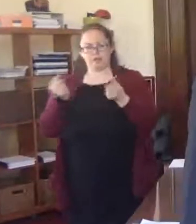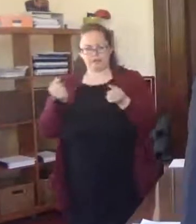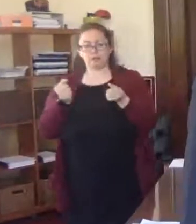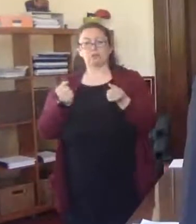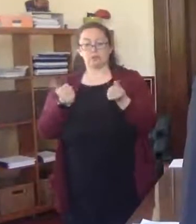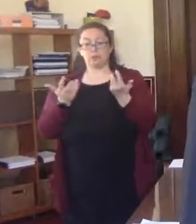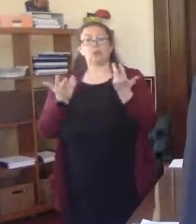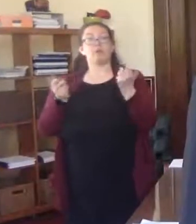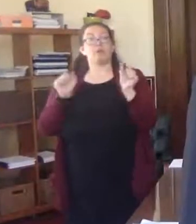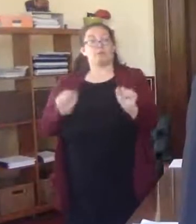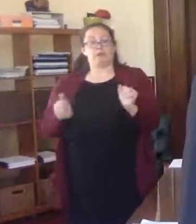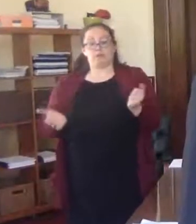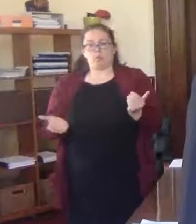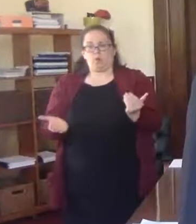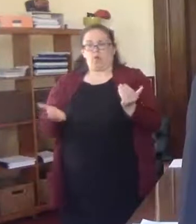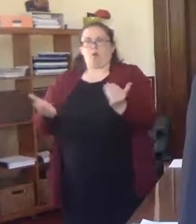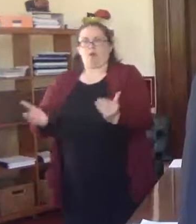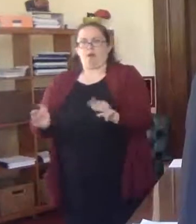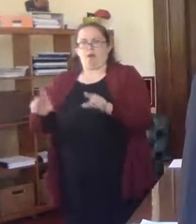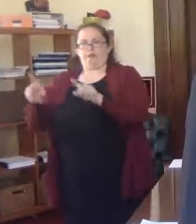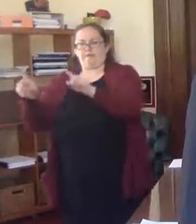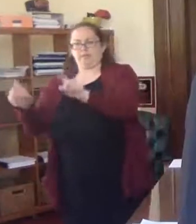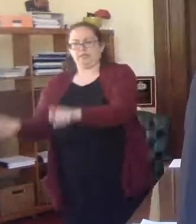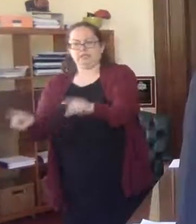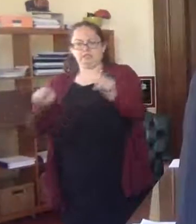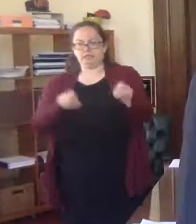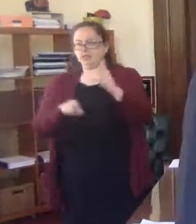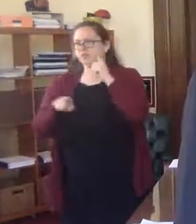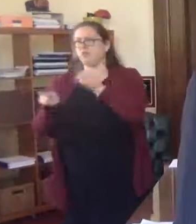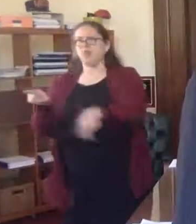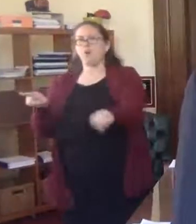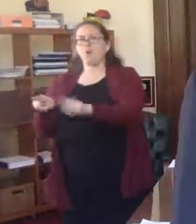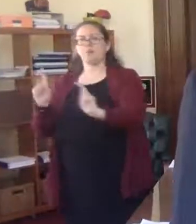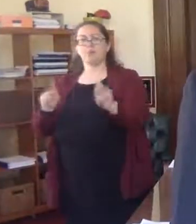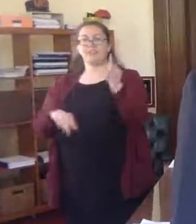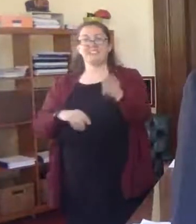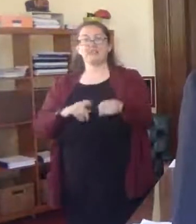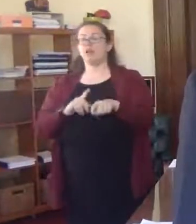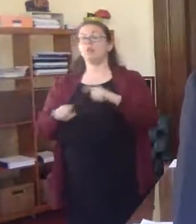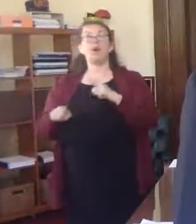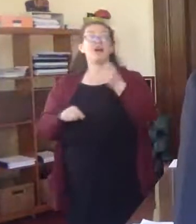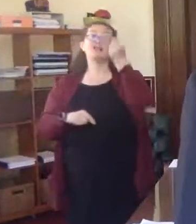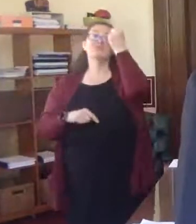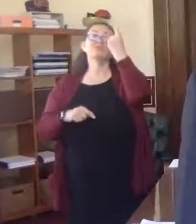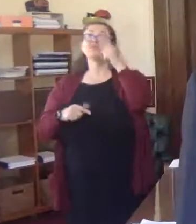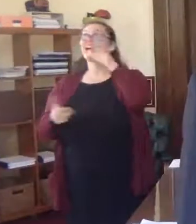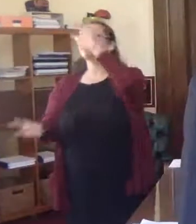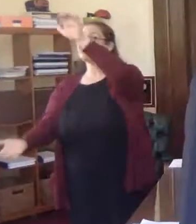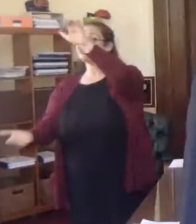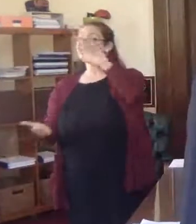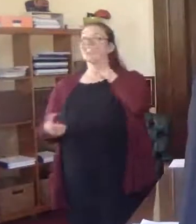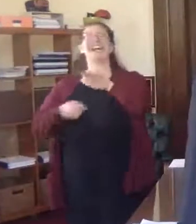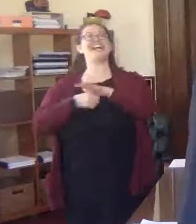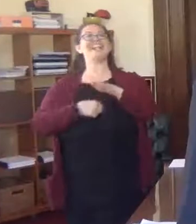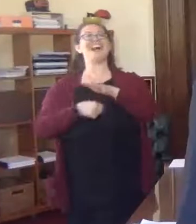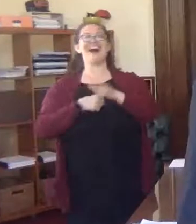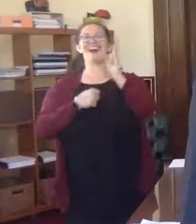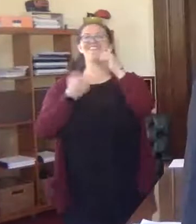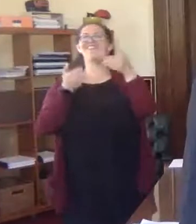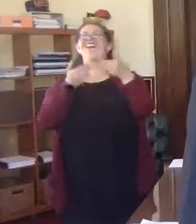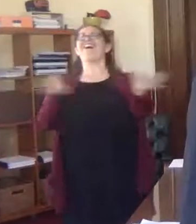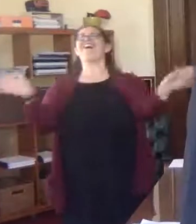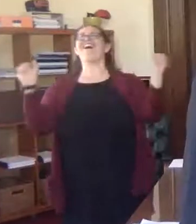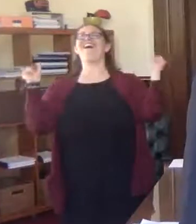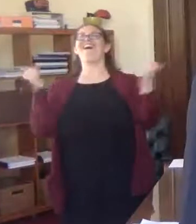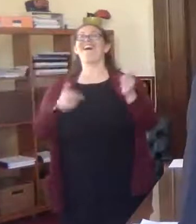offer testing to individuals that need it. However, we haven't received enough testing resources to open it up to the general